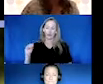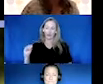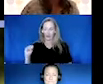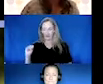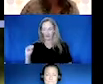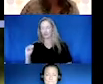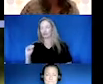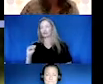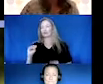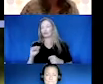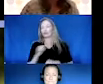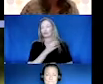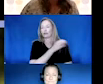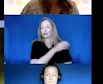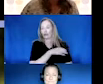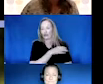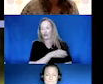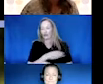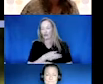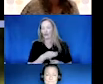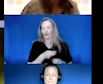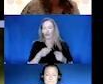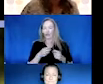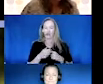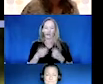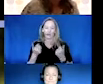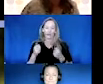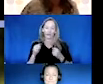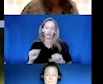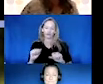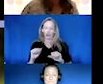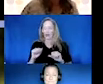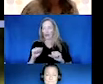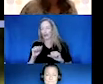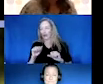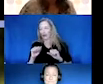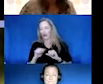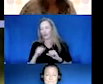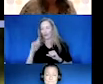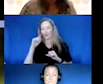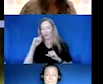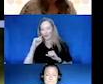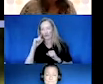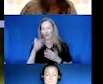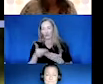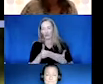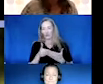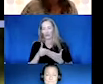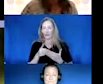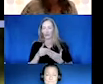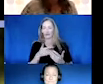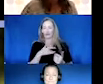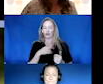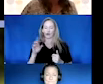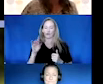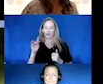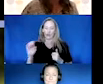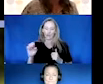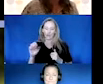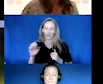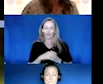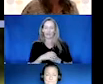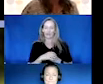tones. Again, we utilize the telehealth portion for integrated behavioral health and dietetic